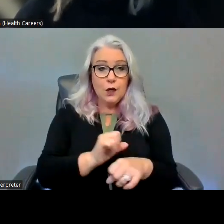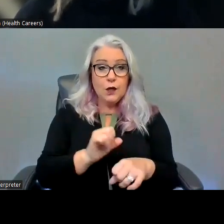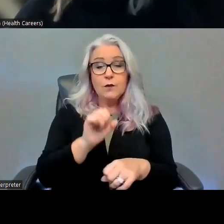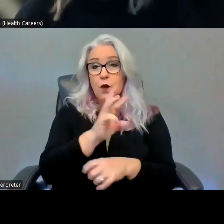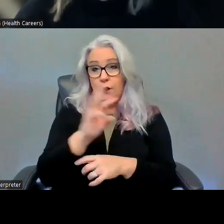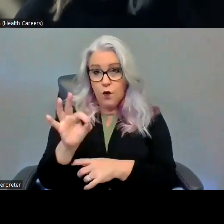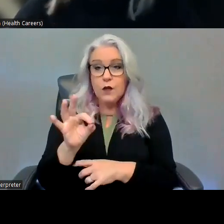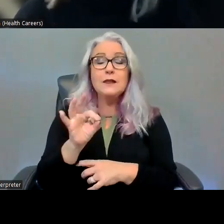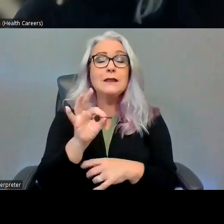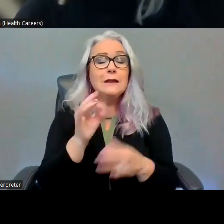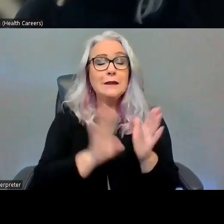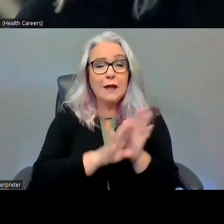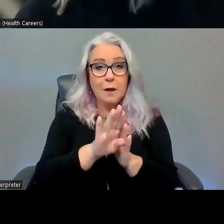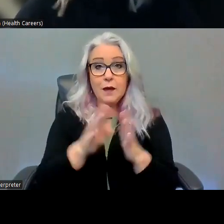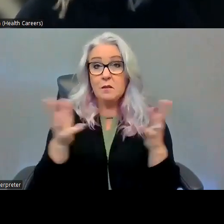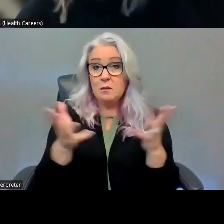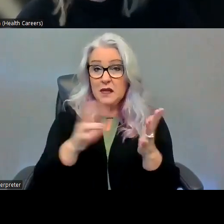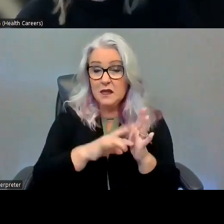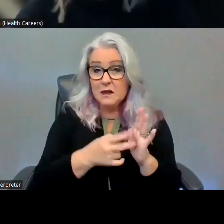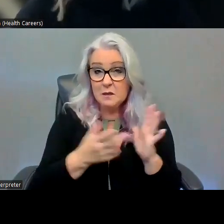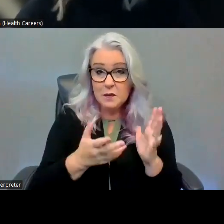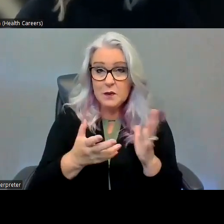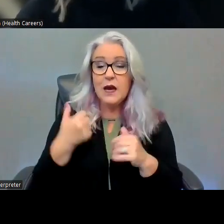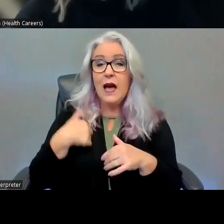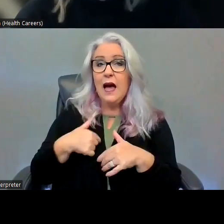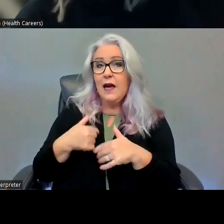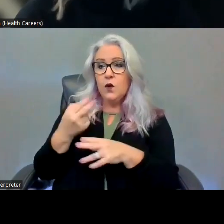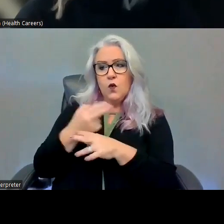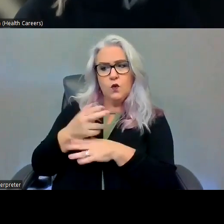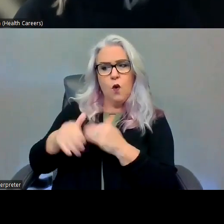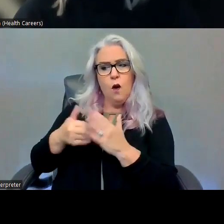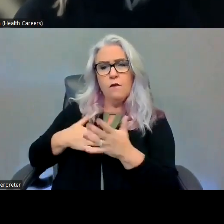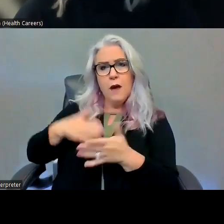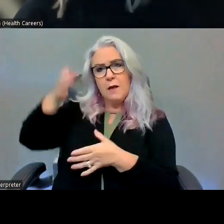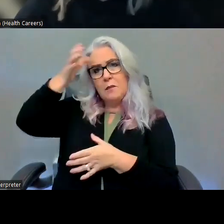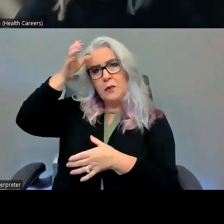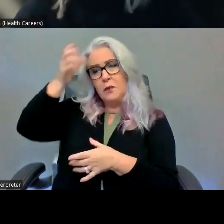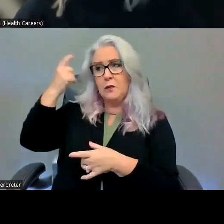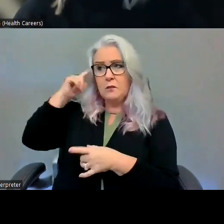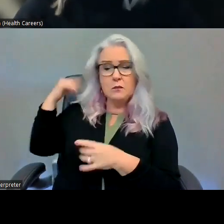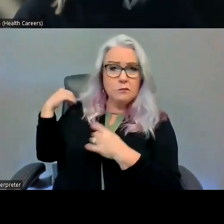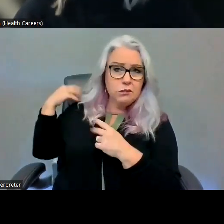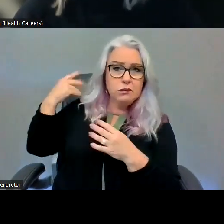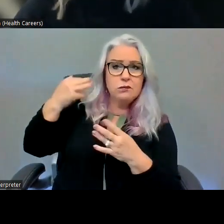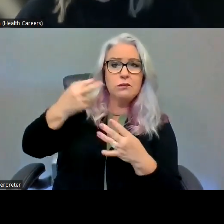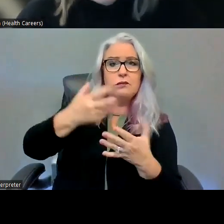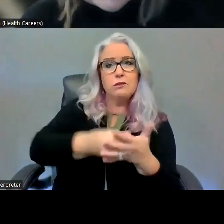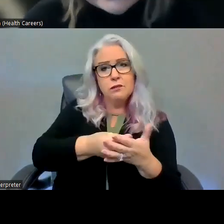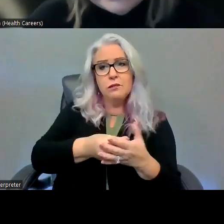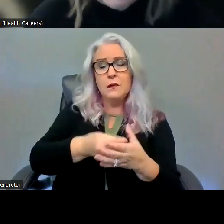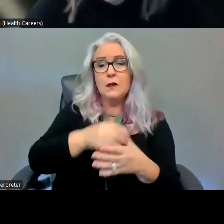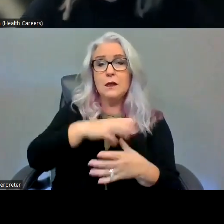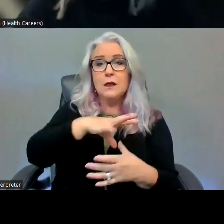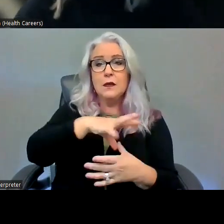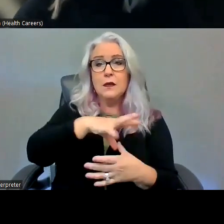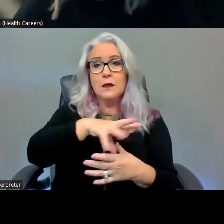is using my previous skill set of understanding what individuals